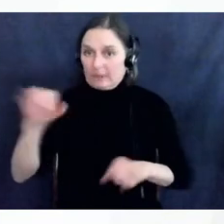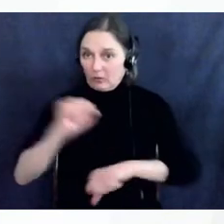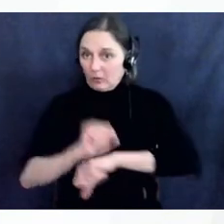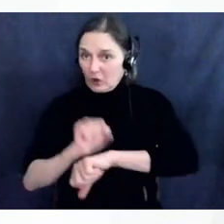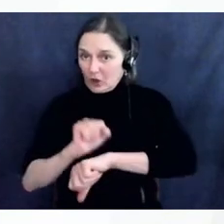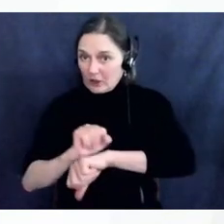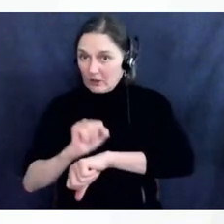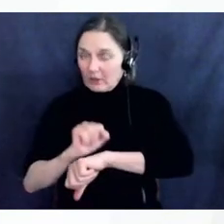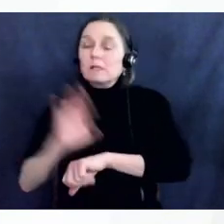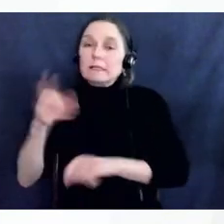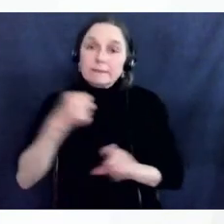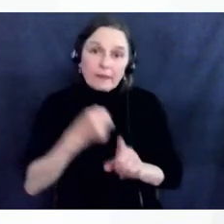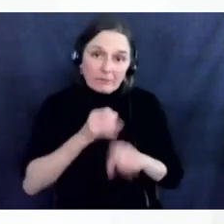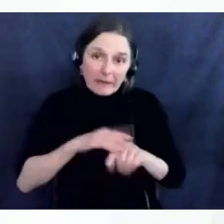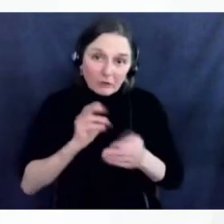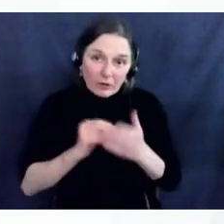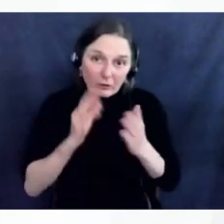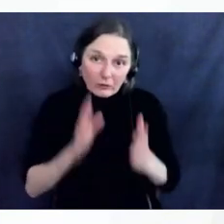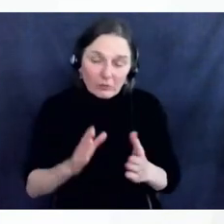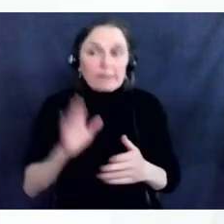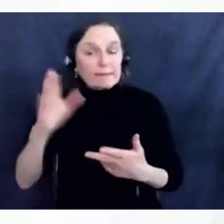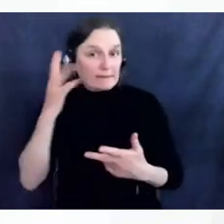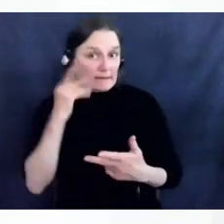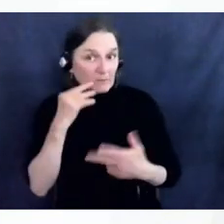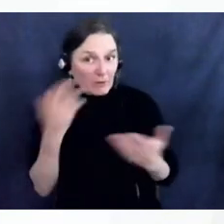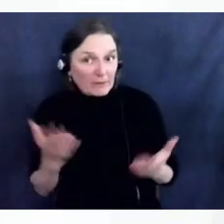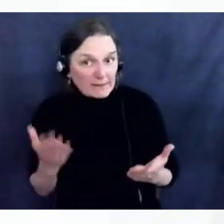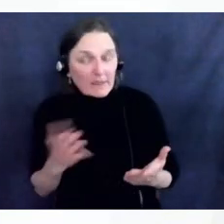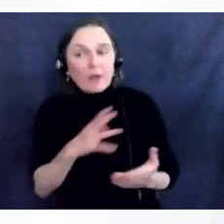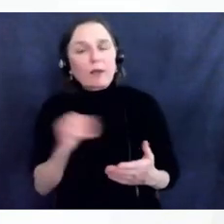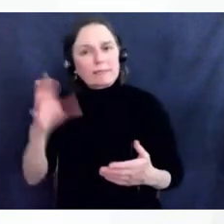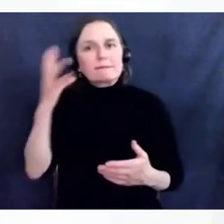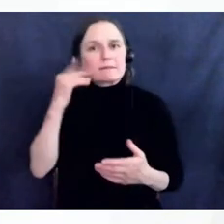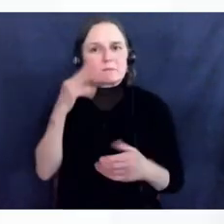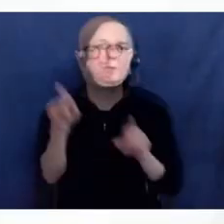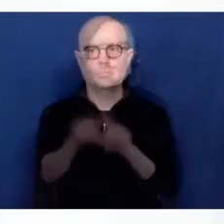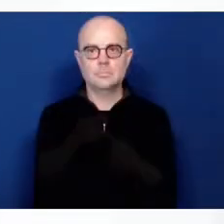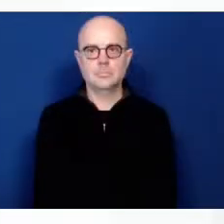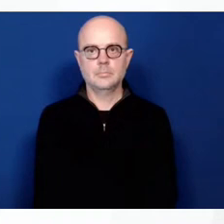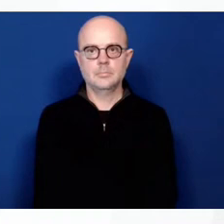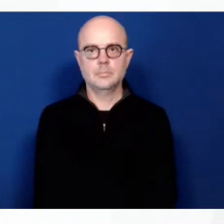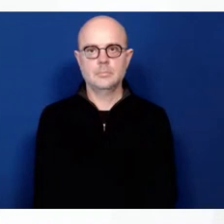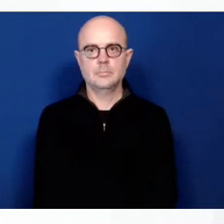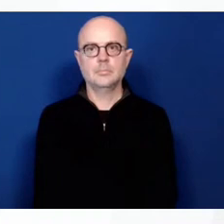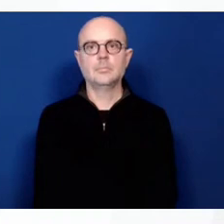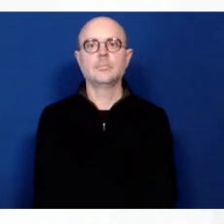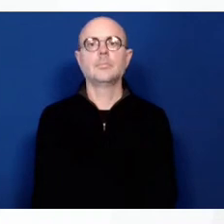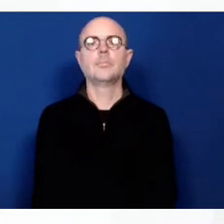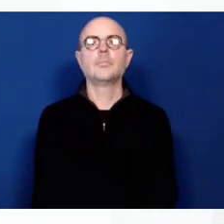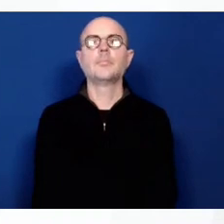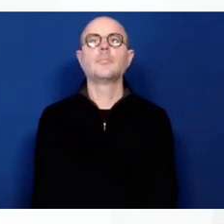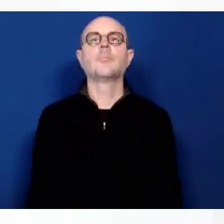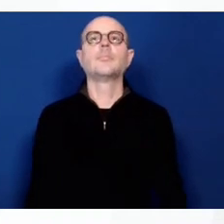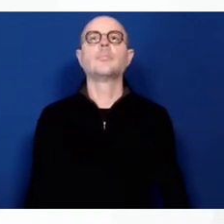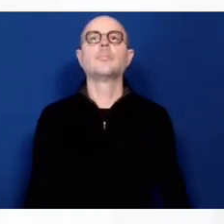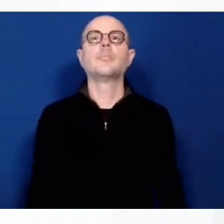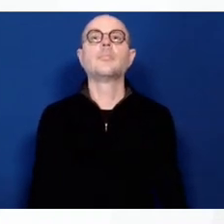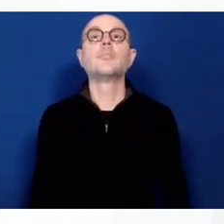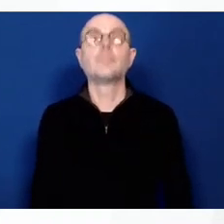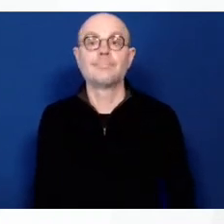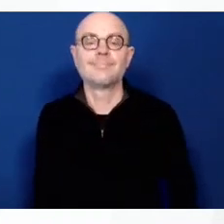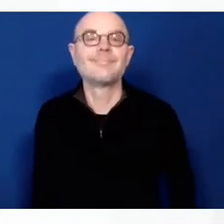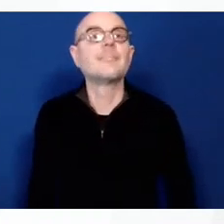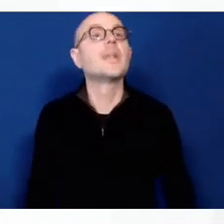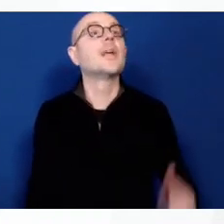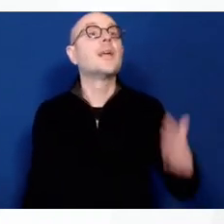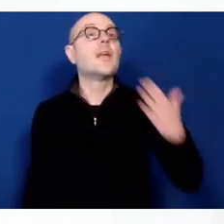experiences as a faculty member. Juliet? Thank you so much for having me. Like Provost Richards said,